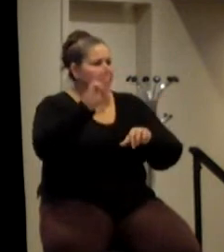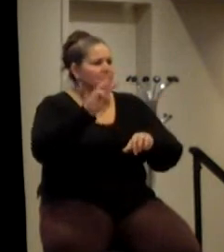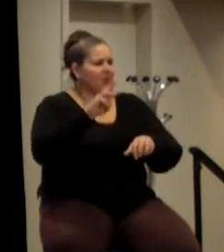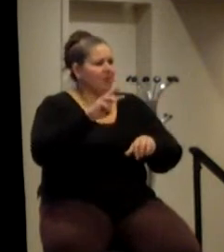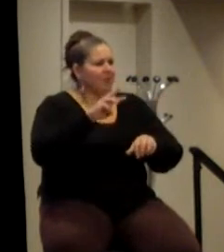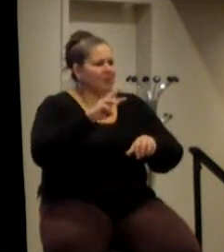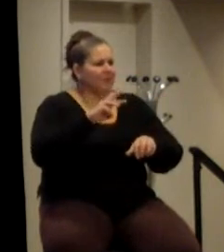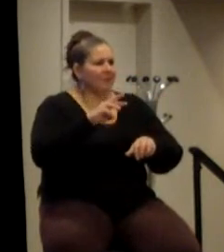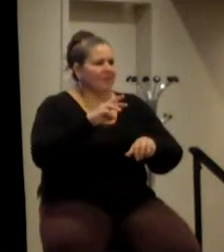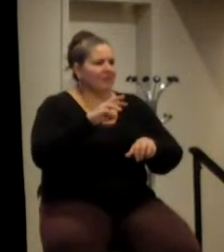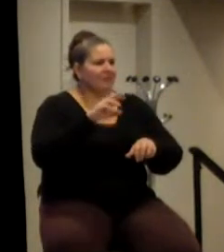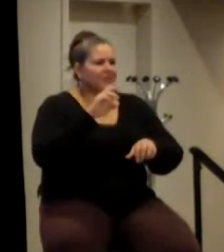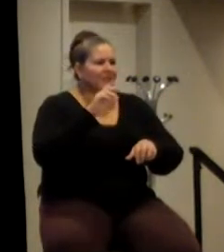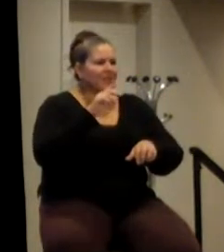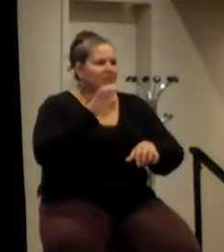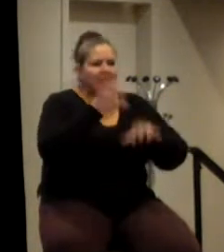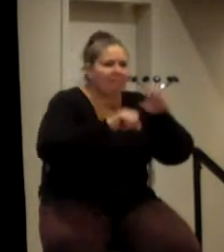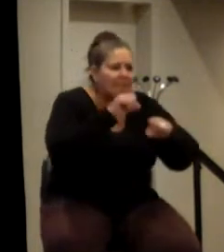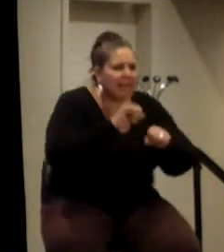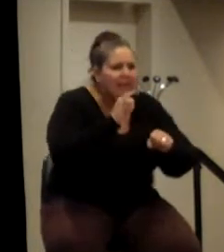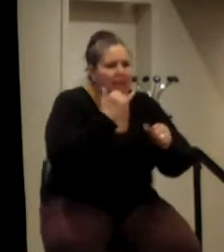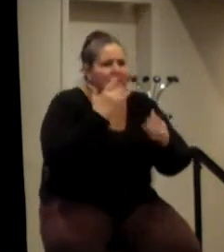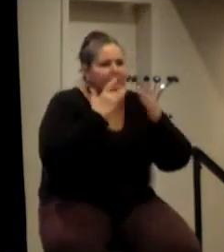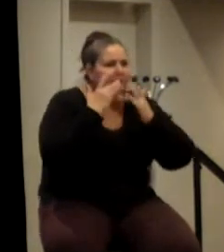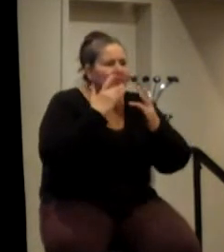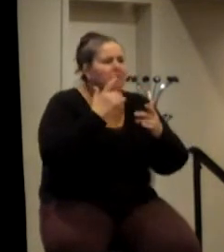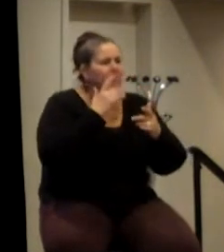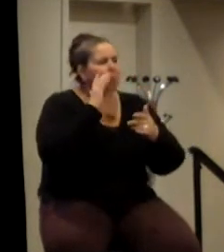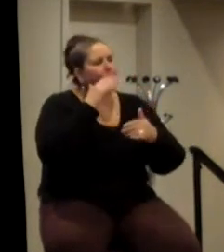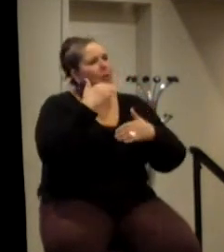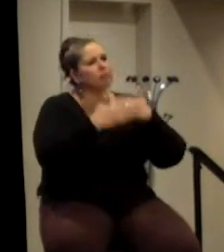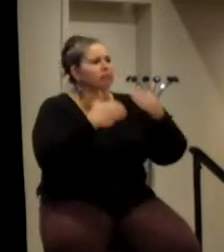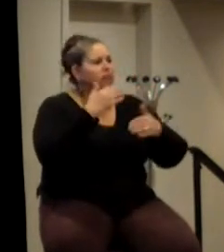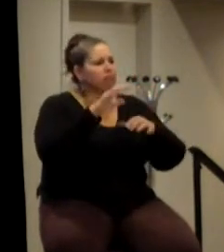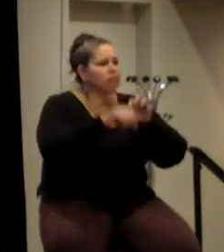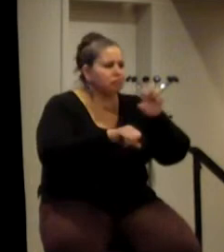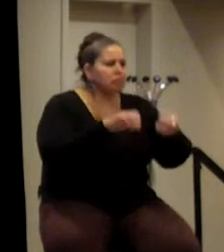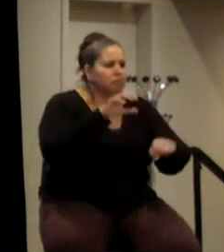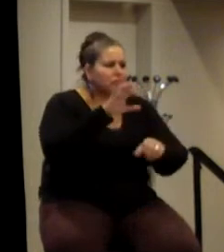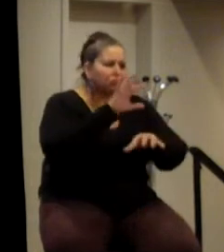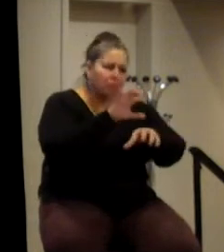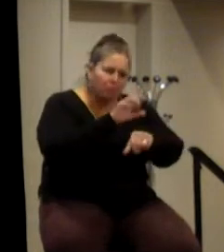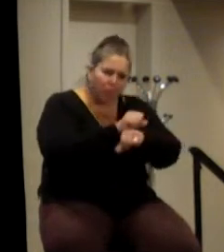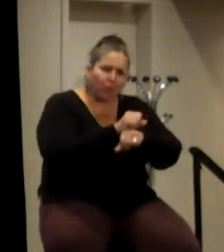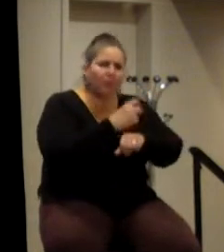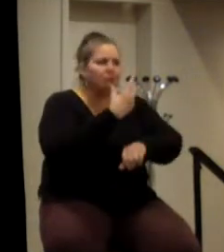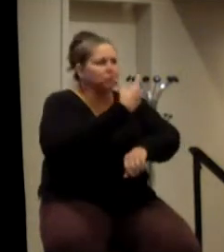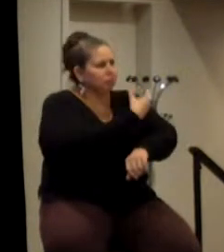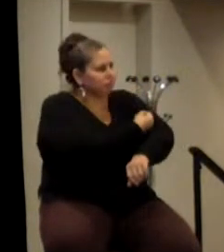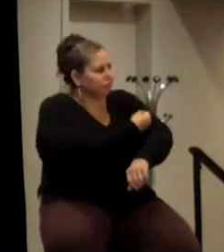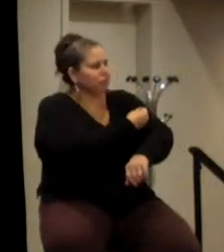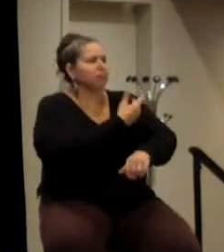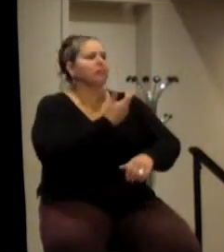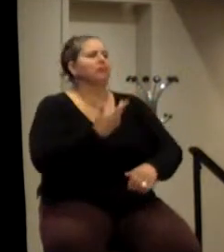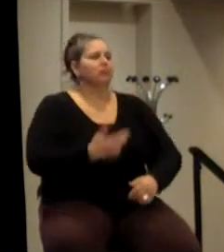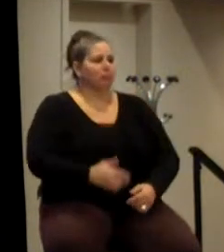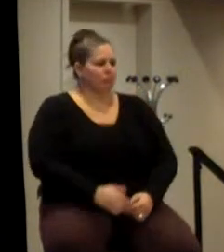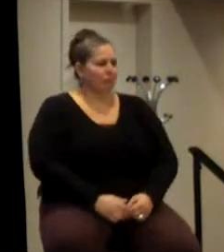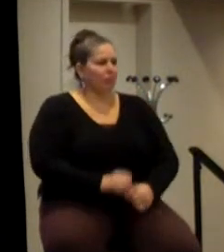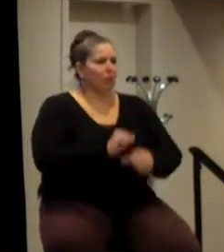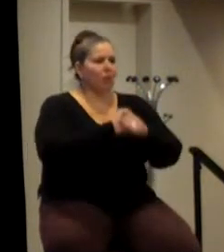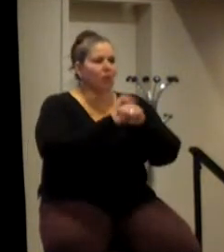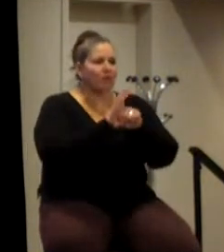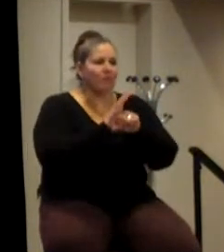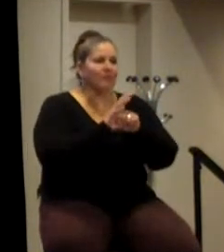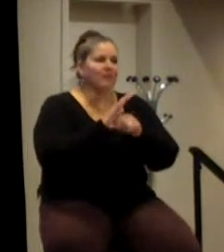able to get an appointment, and we'll be able to get shots in arms and crush this virus. but that day's not within sight yet.